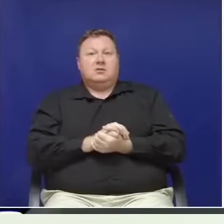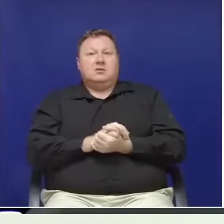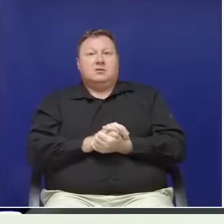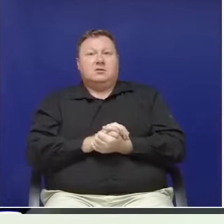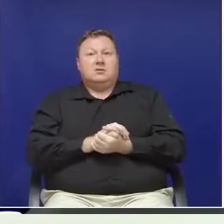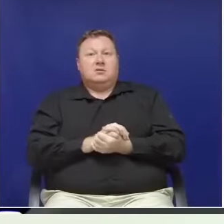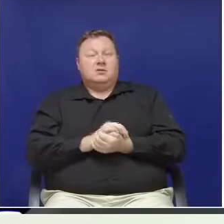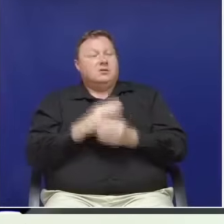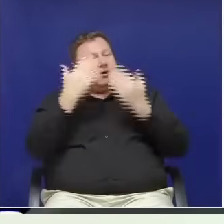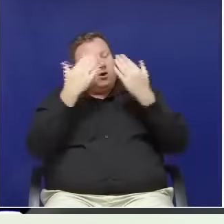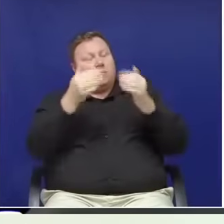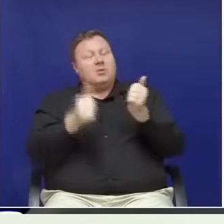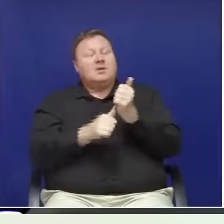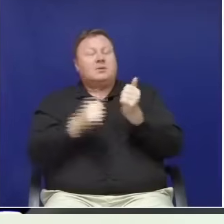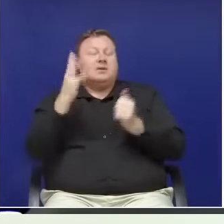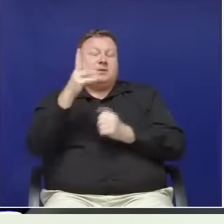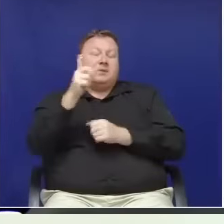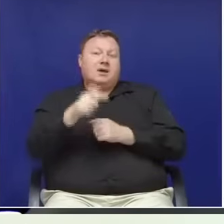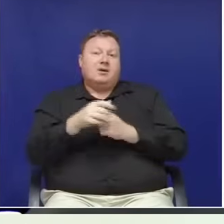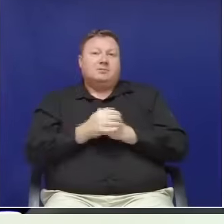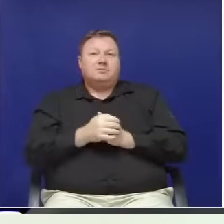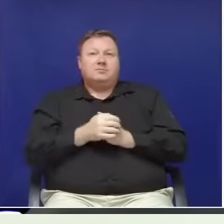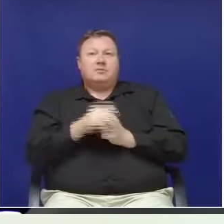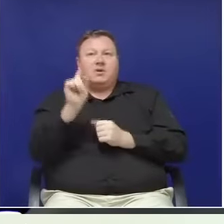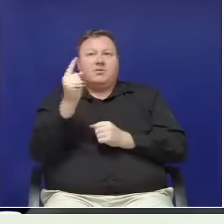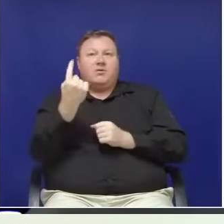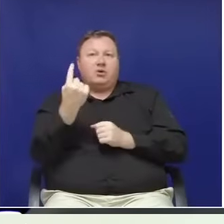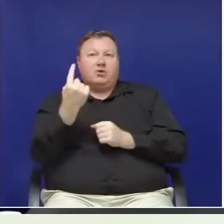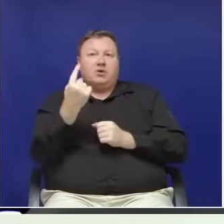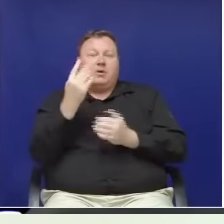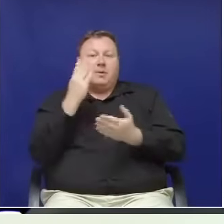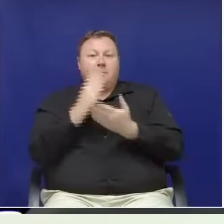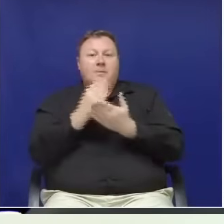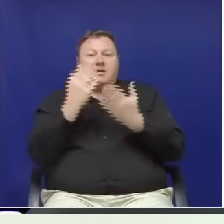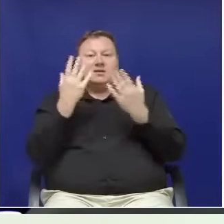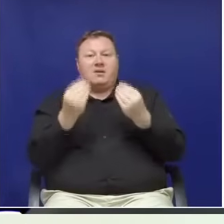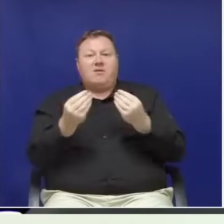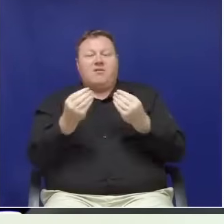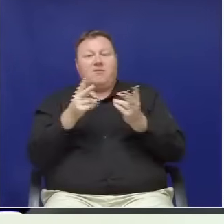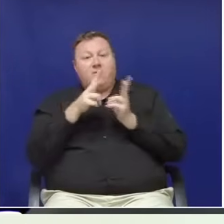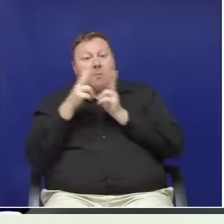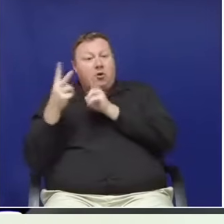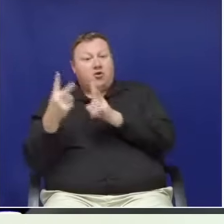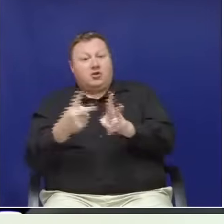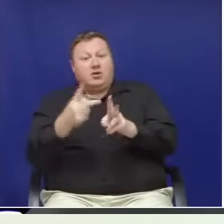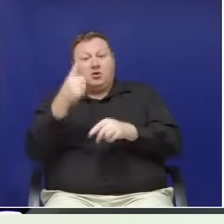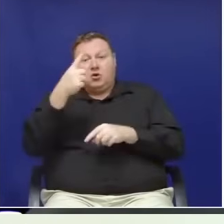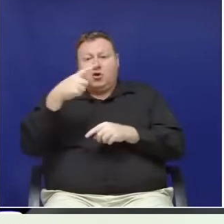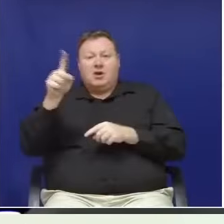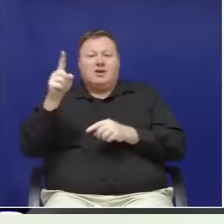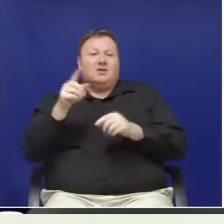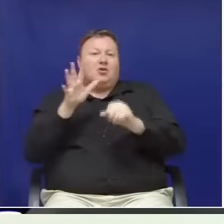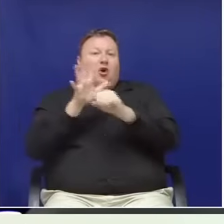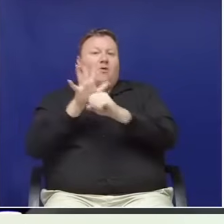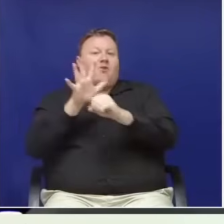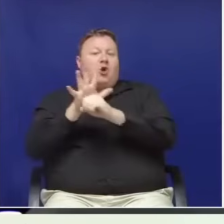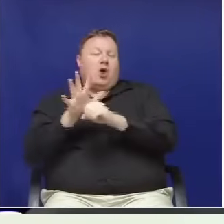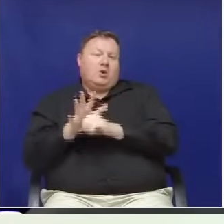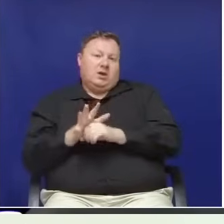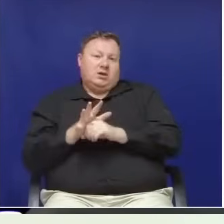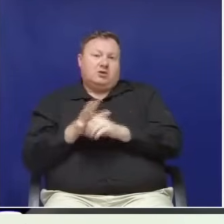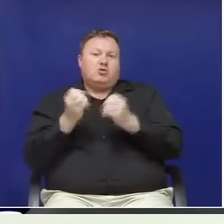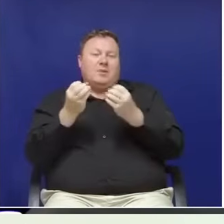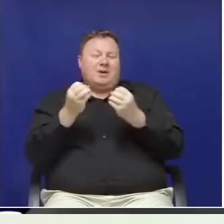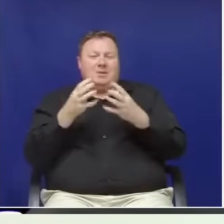Honourable Deputy Speaker, firstly, we must have the correct perspective when we talk about the overcrowding in